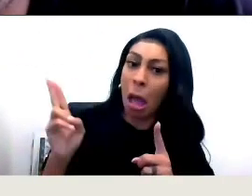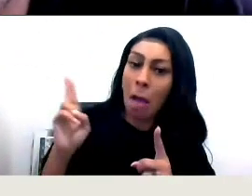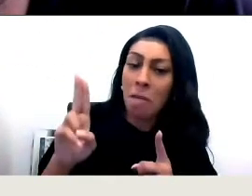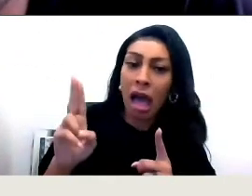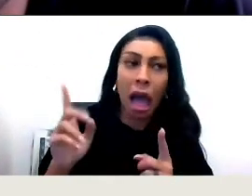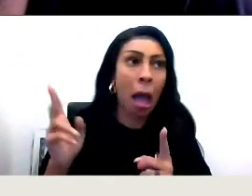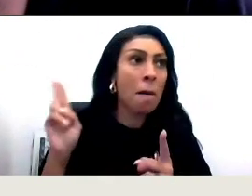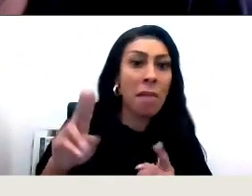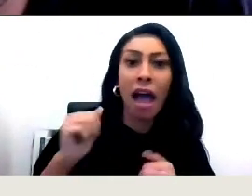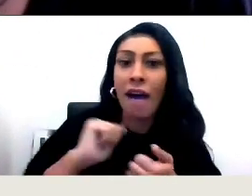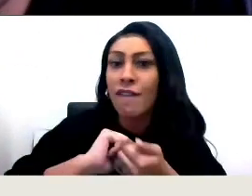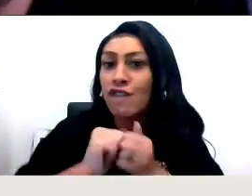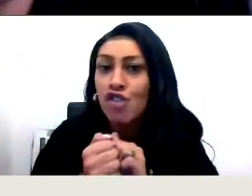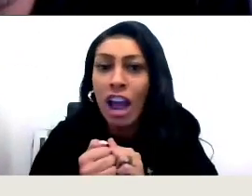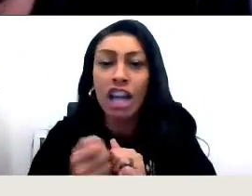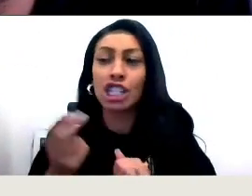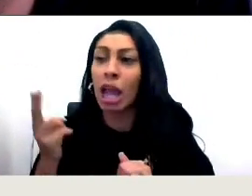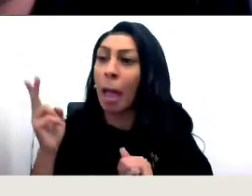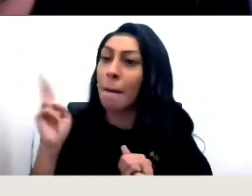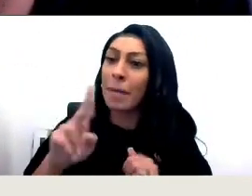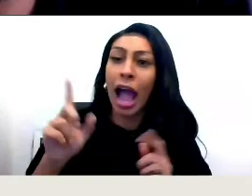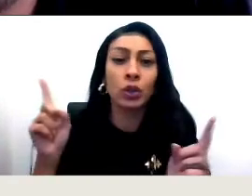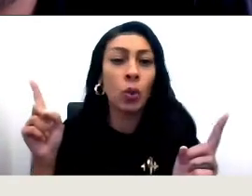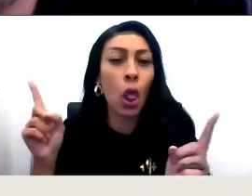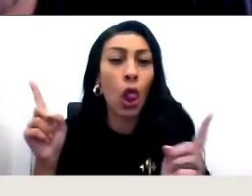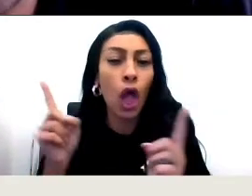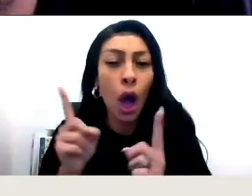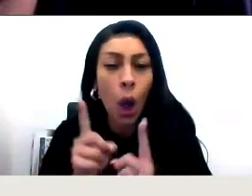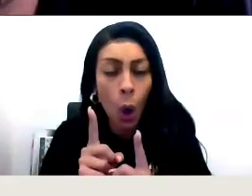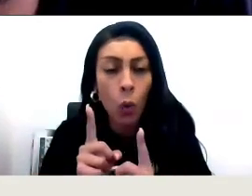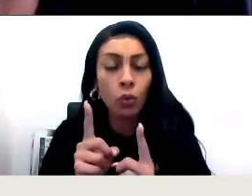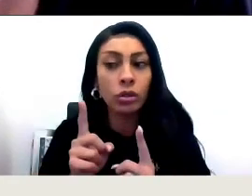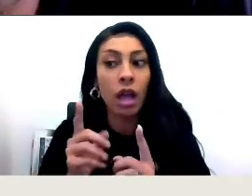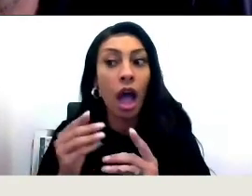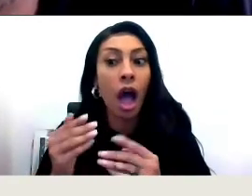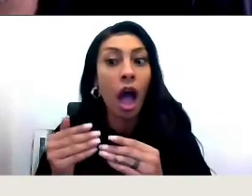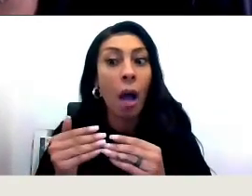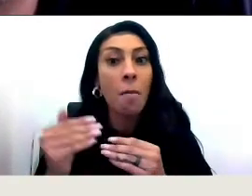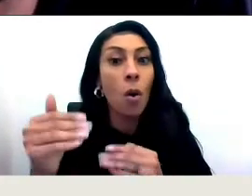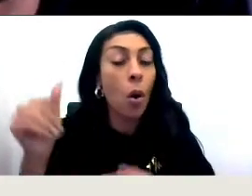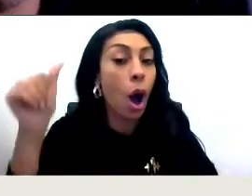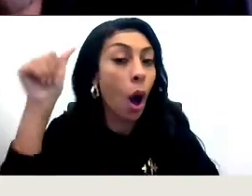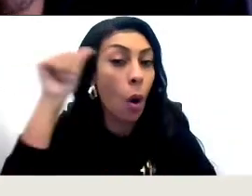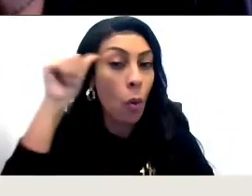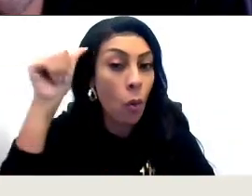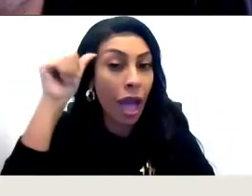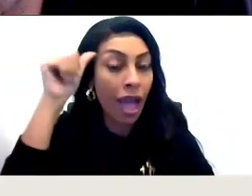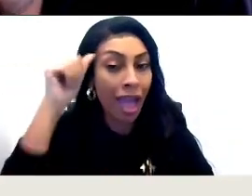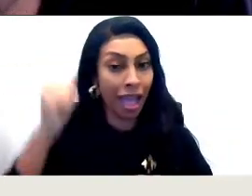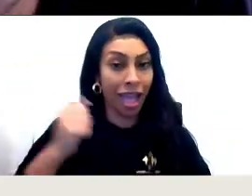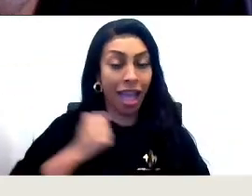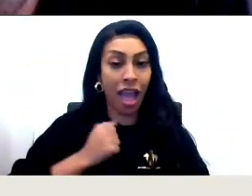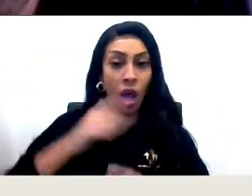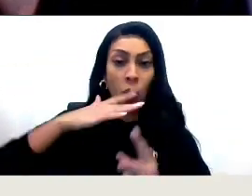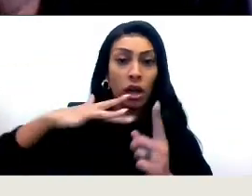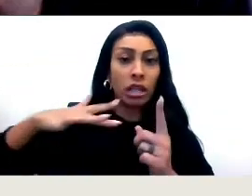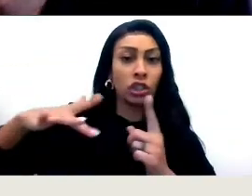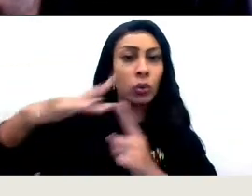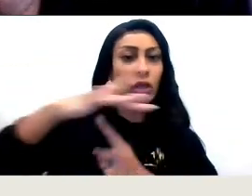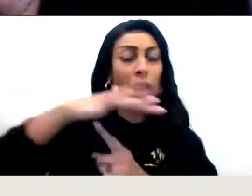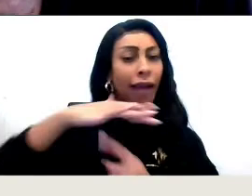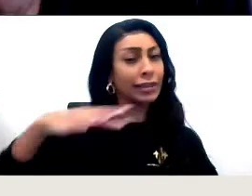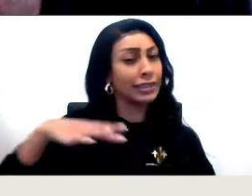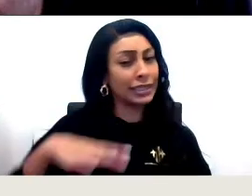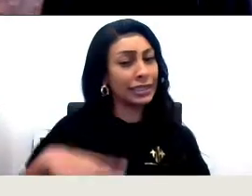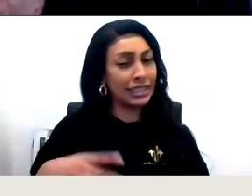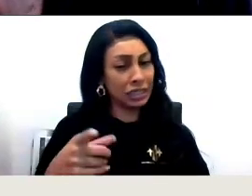closer together as people. We're becoming more and more aware of our society and the needs of society. What is